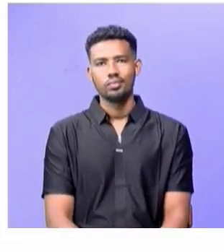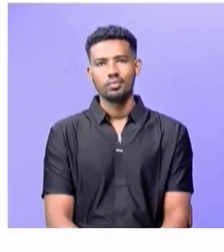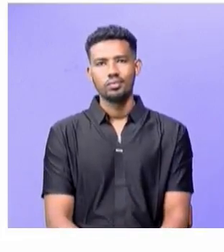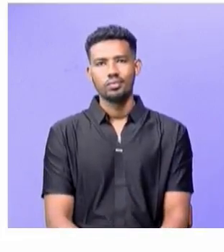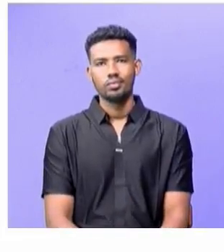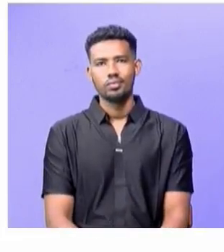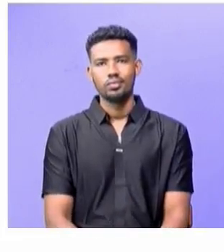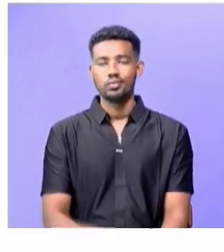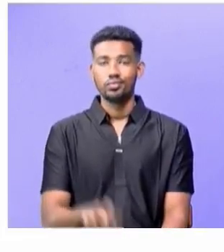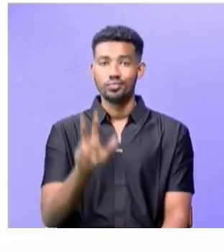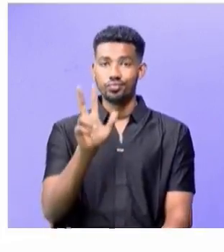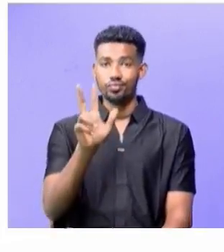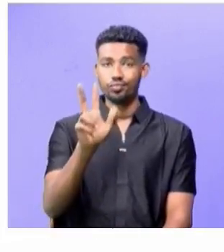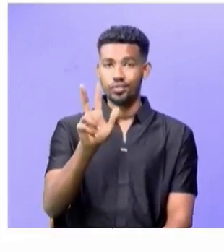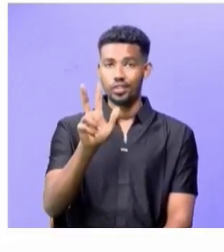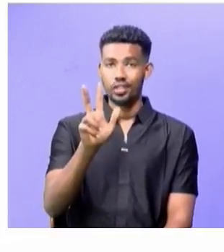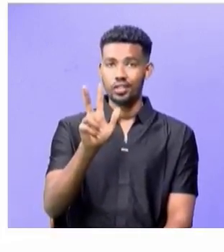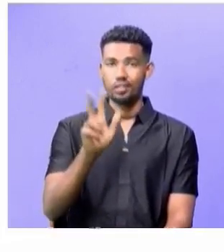3.